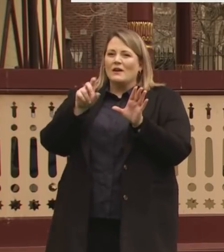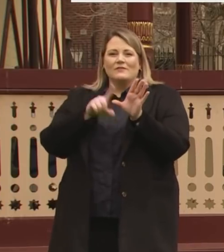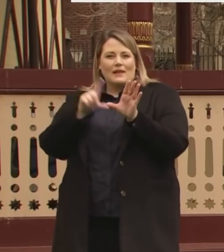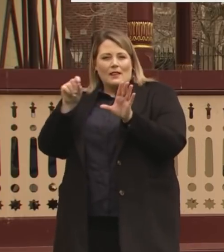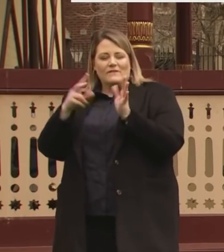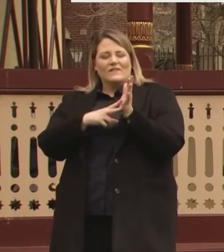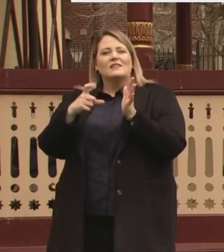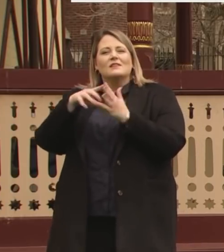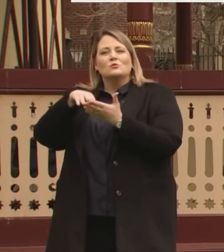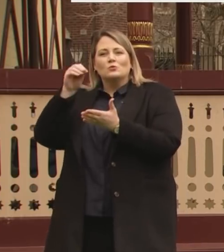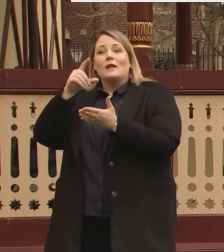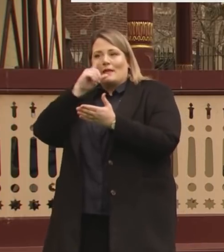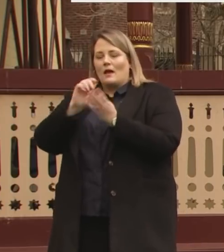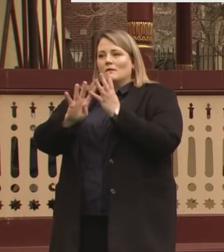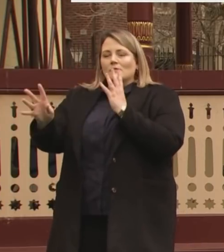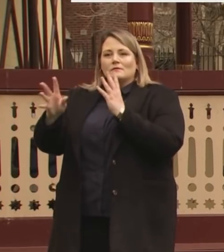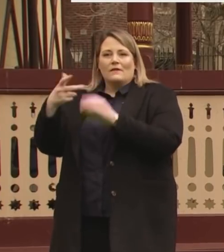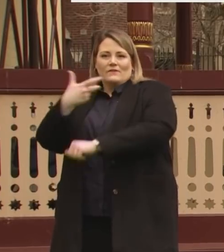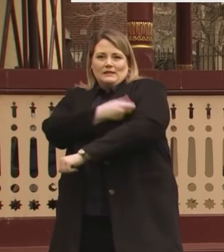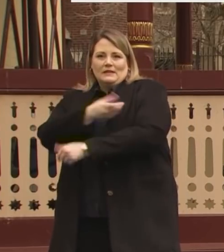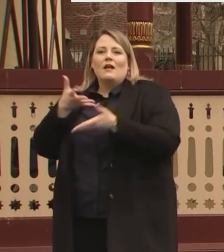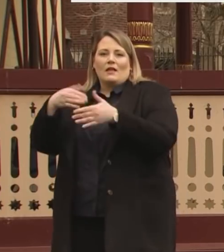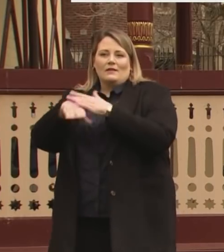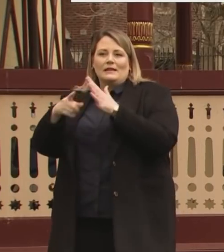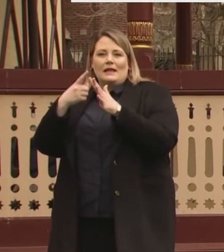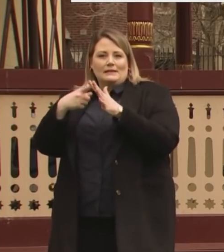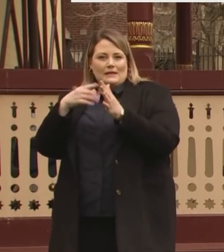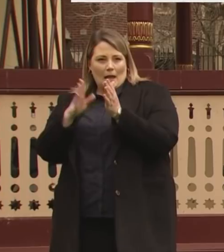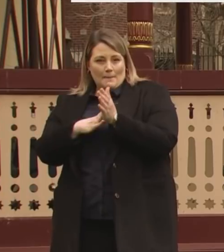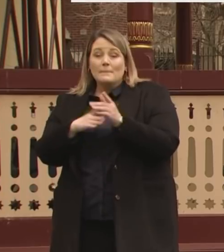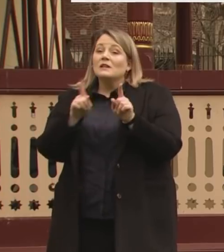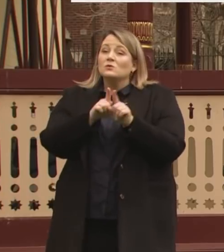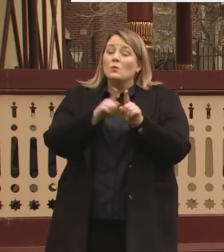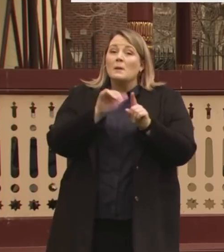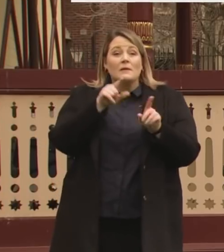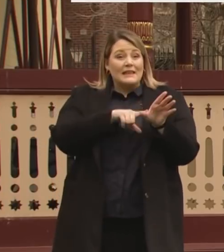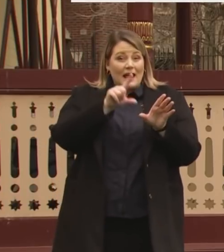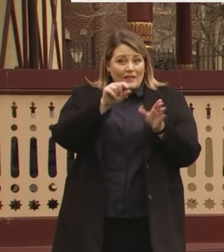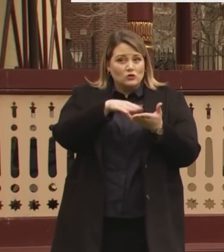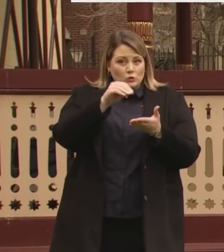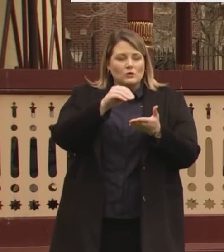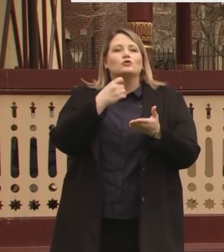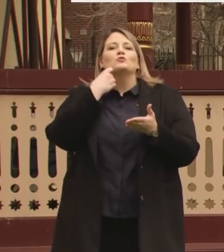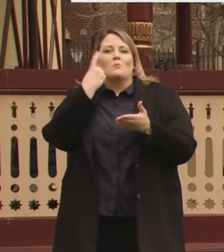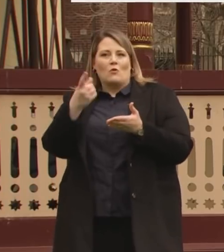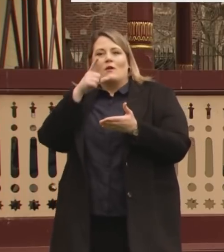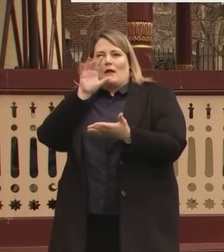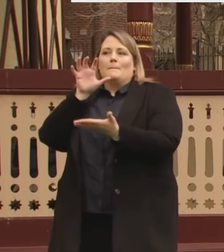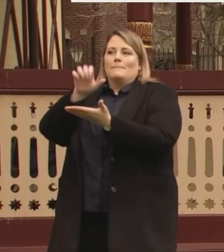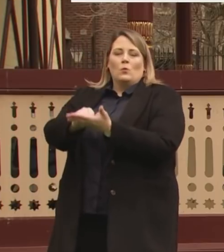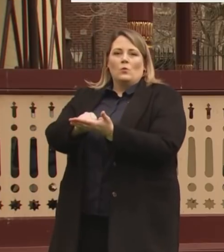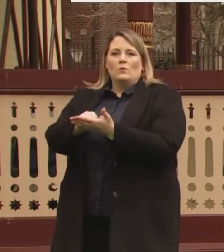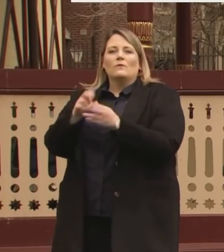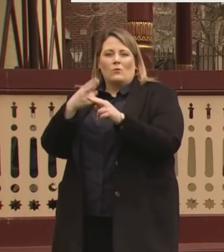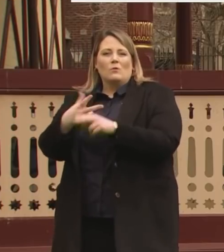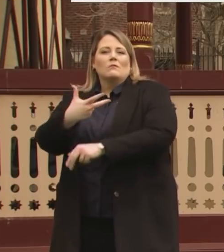also Year 11s completing their 3-4 subjects who can also book from tomorrow. And the Blitz is really all about giving Year 12s the opportunity to